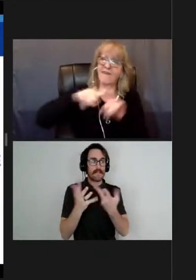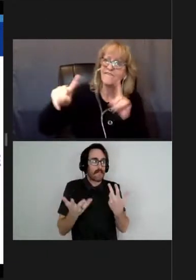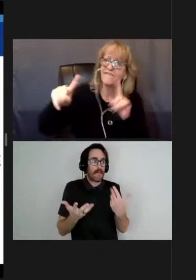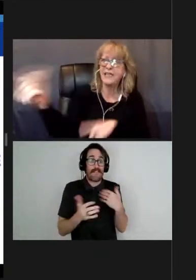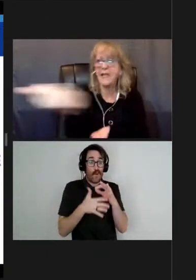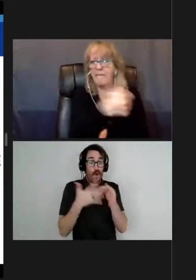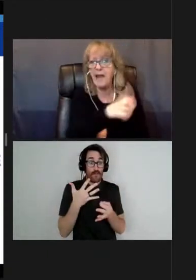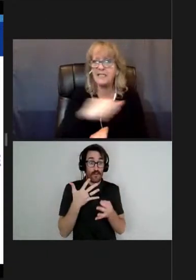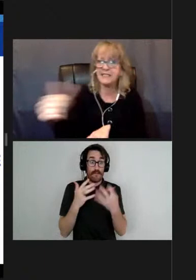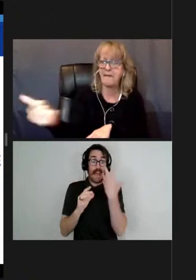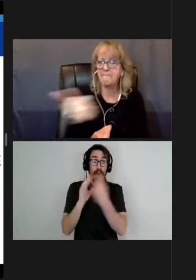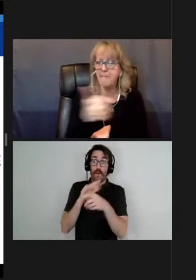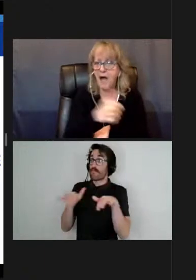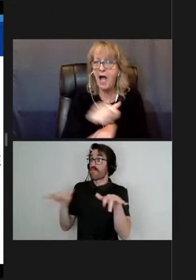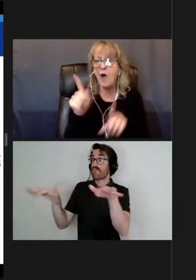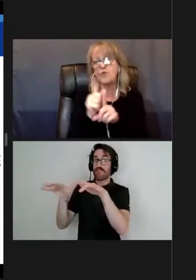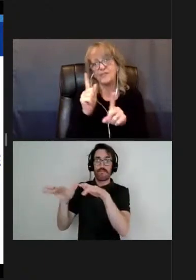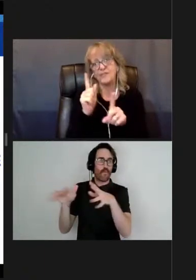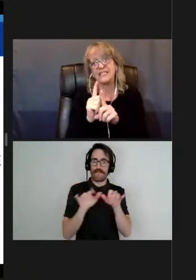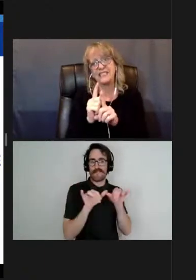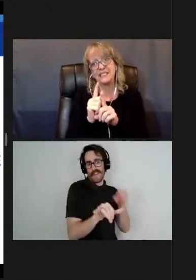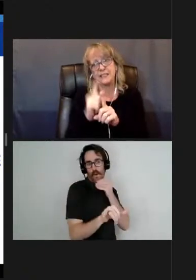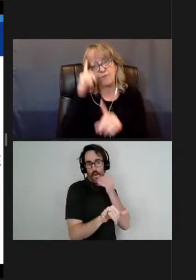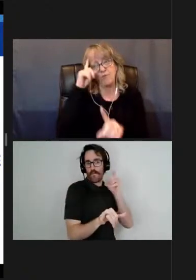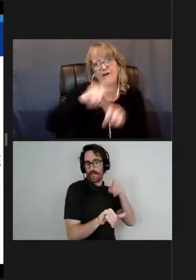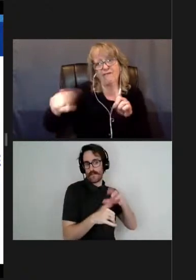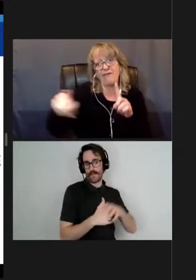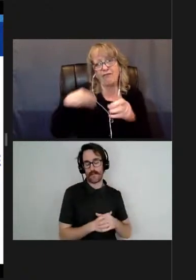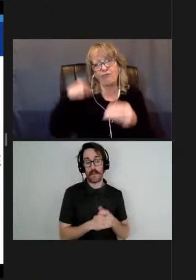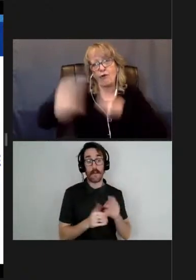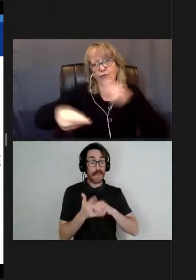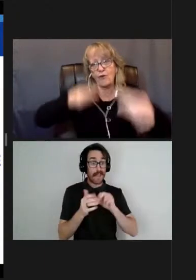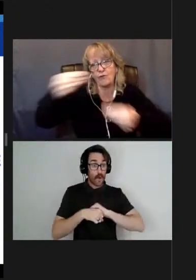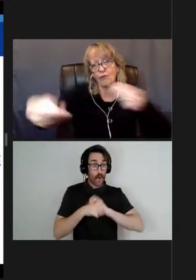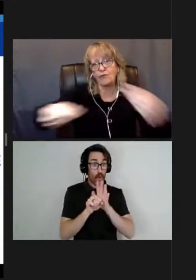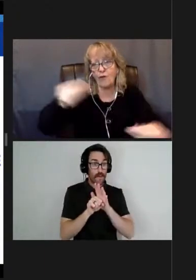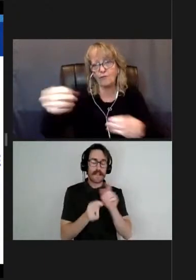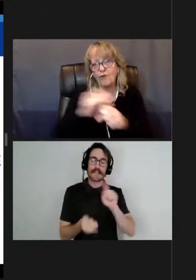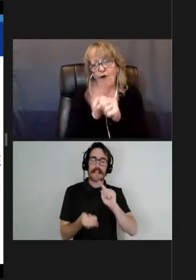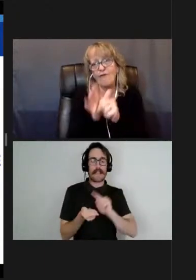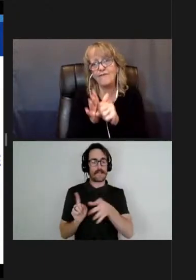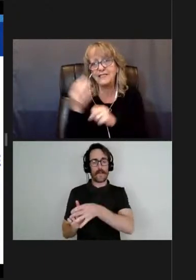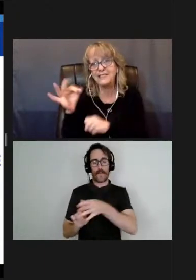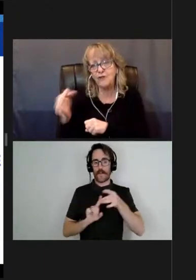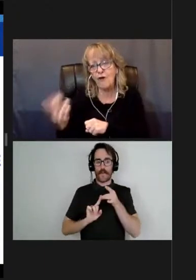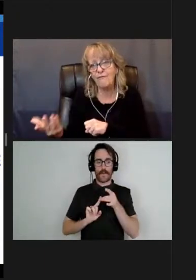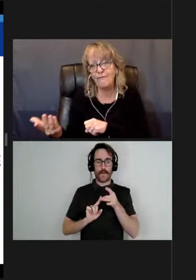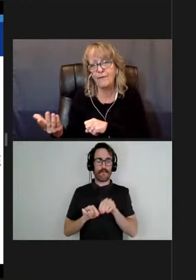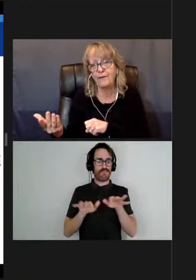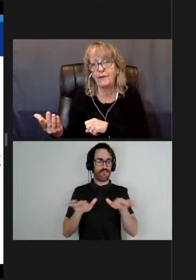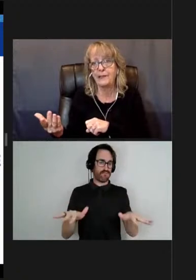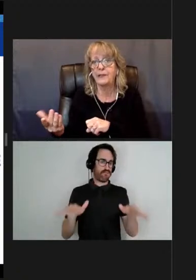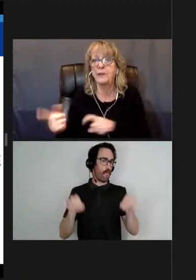transmission of the virus. And of course, at the same time, is continuing to